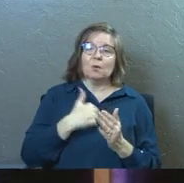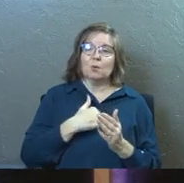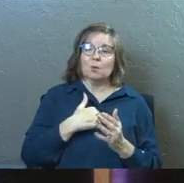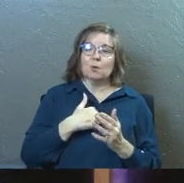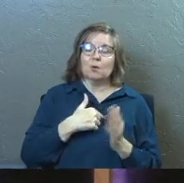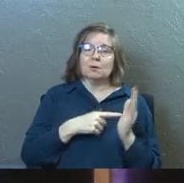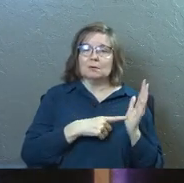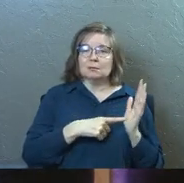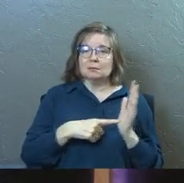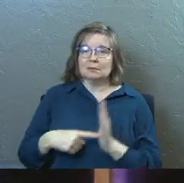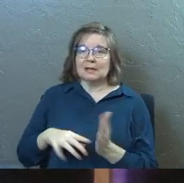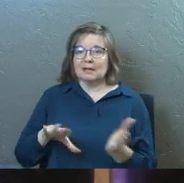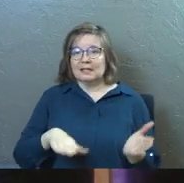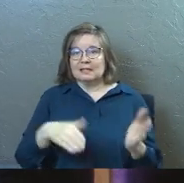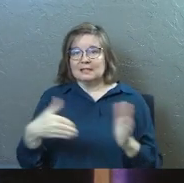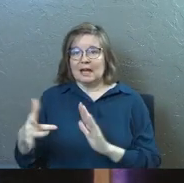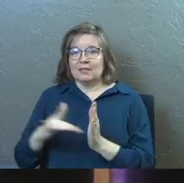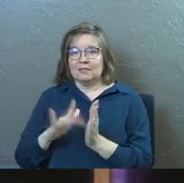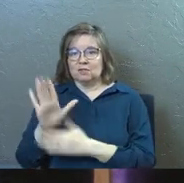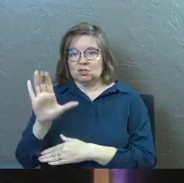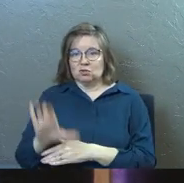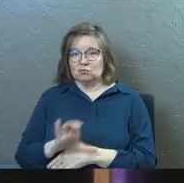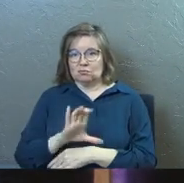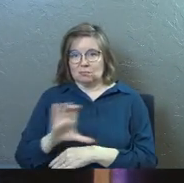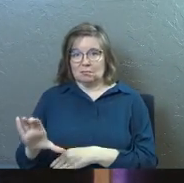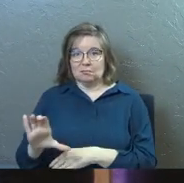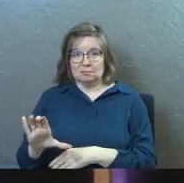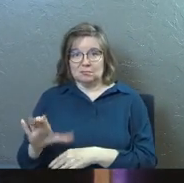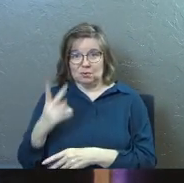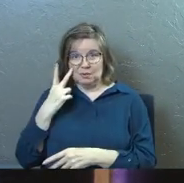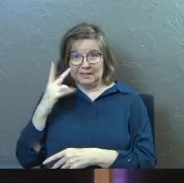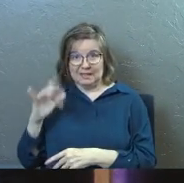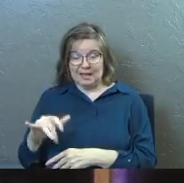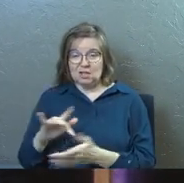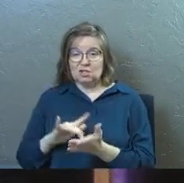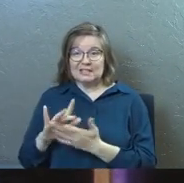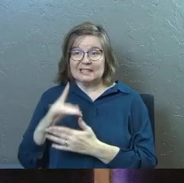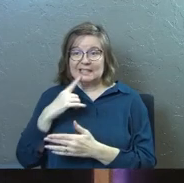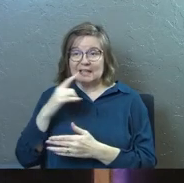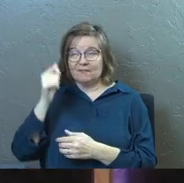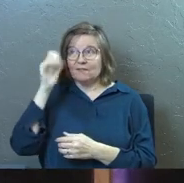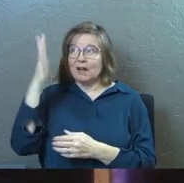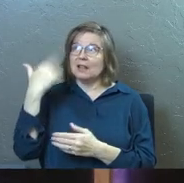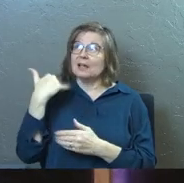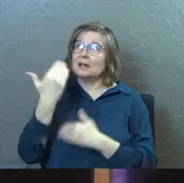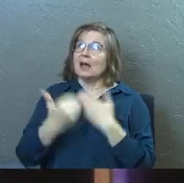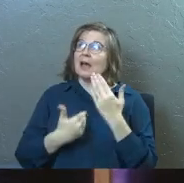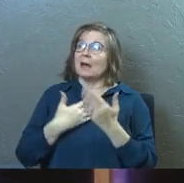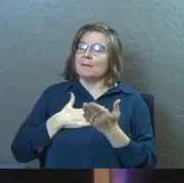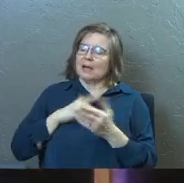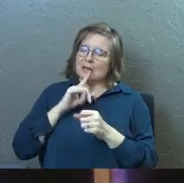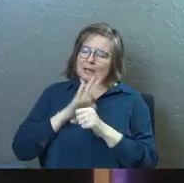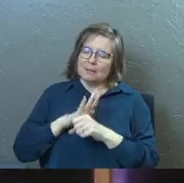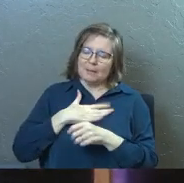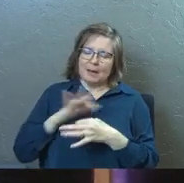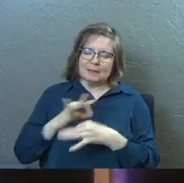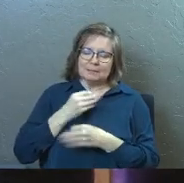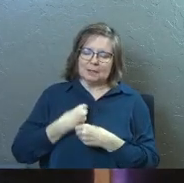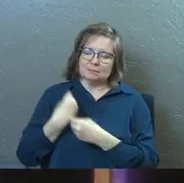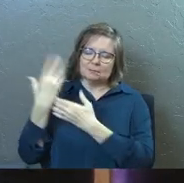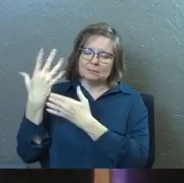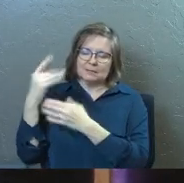we're echoing the death of Jesus Christ on the cross. Do you see it? Jesus had said, Father, into your hands I commit my